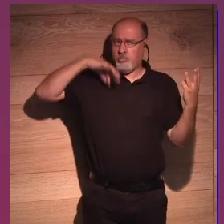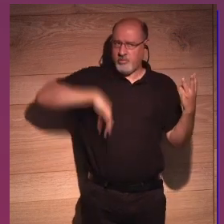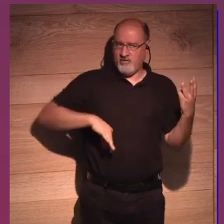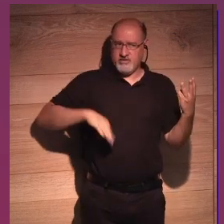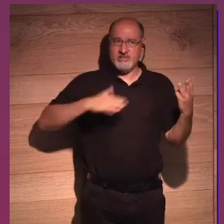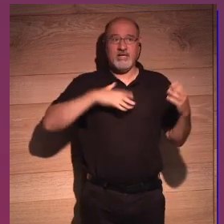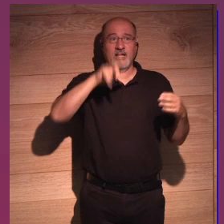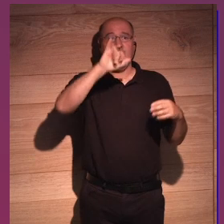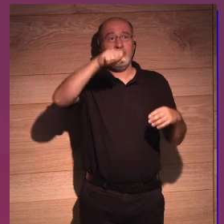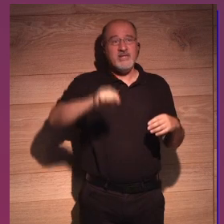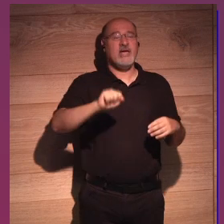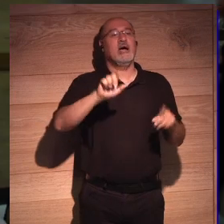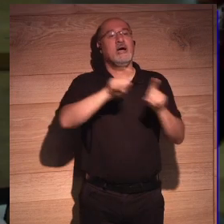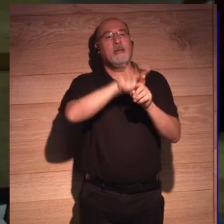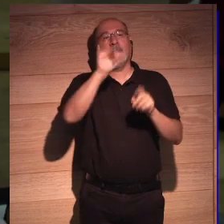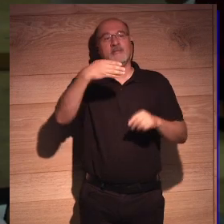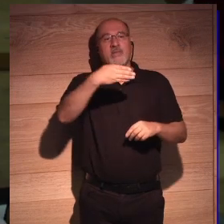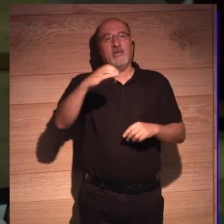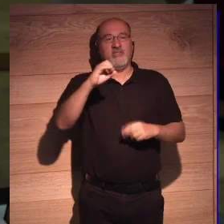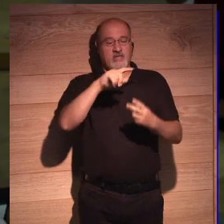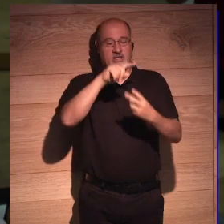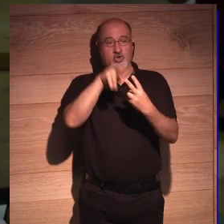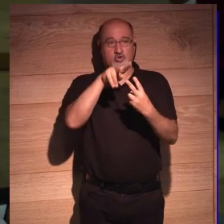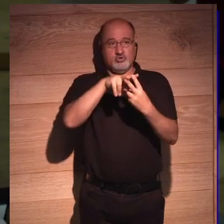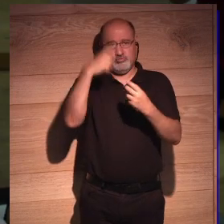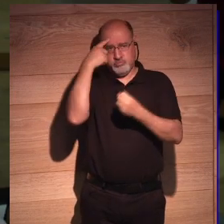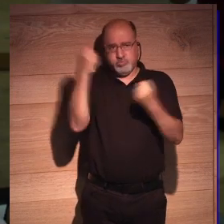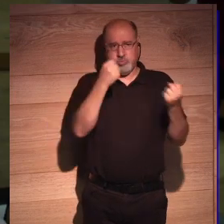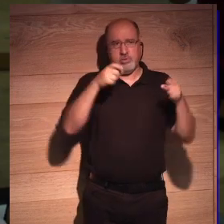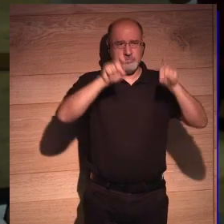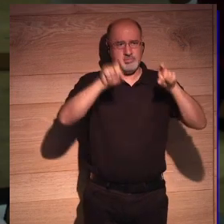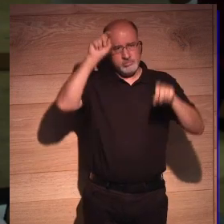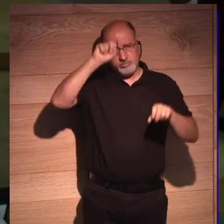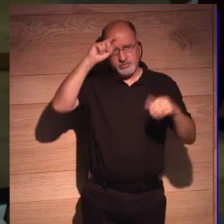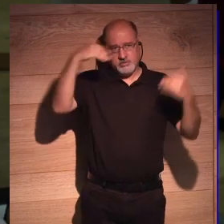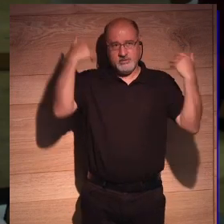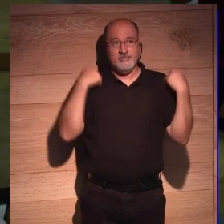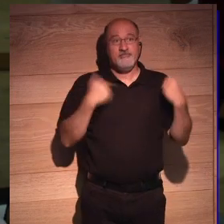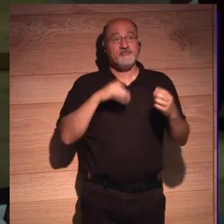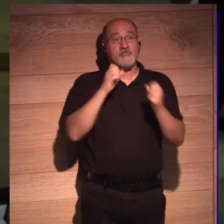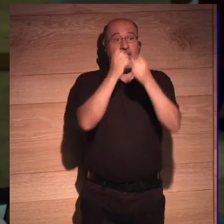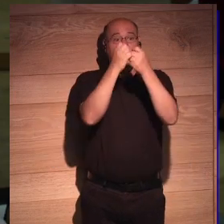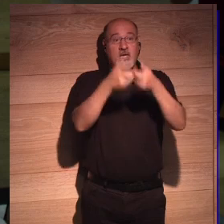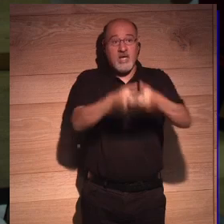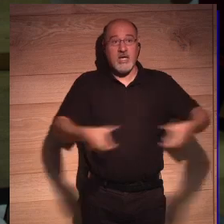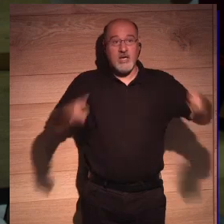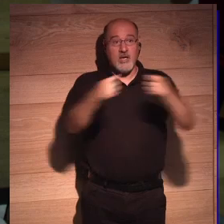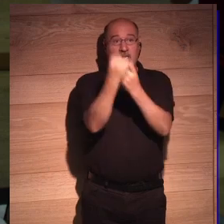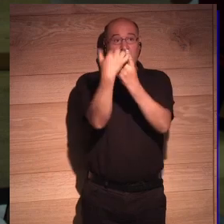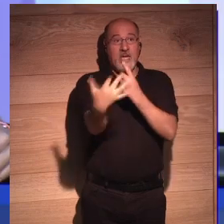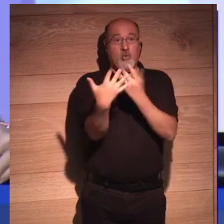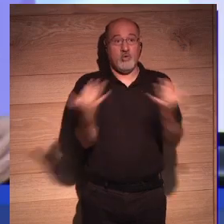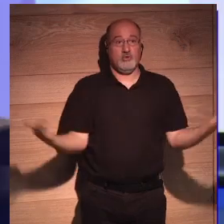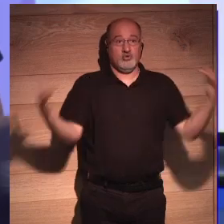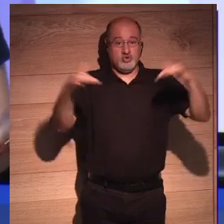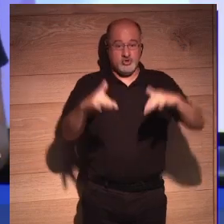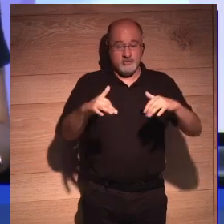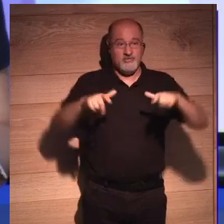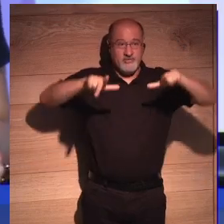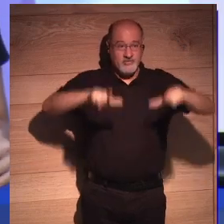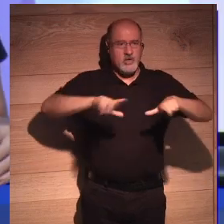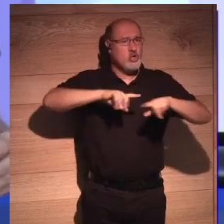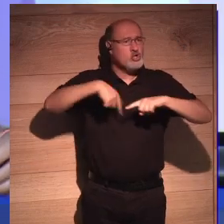these are professionals both from the Immersive and BBC, the one providing the workshops. The meetings will have